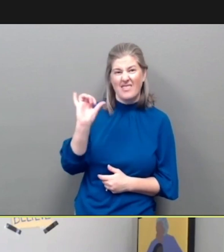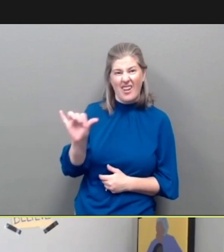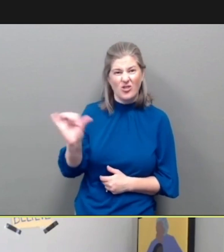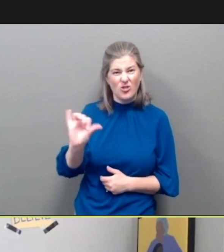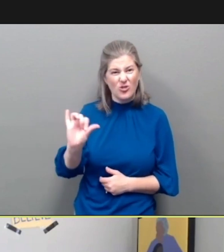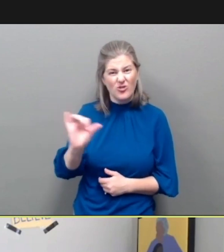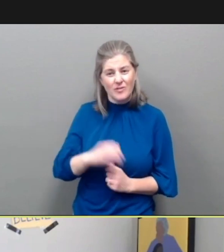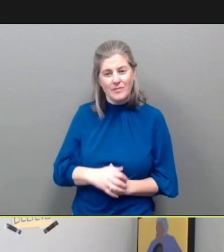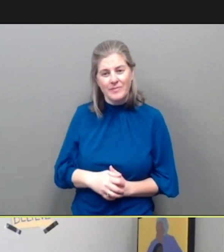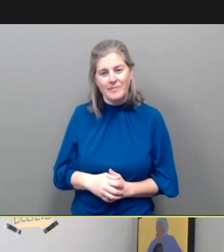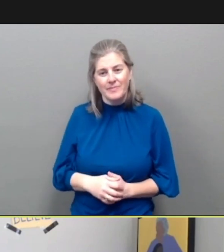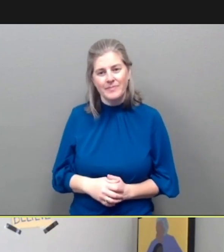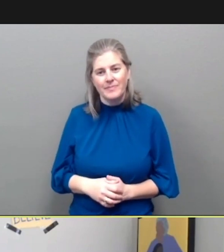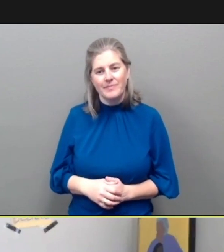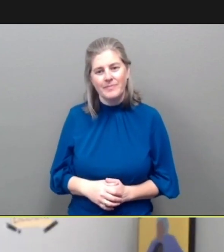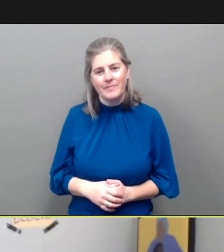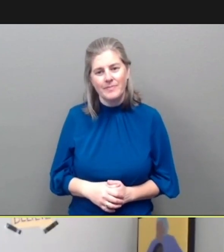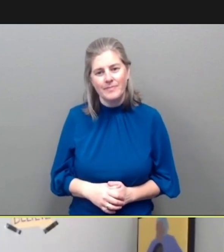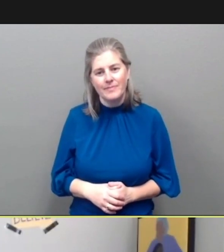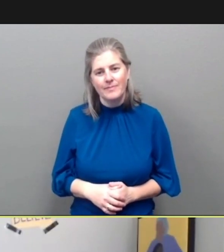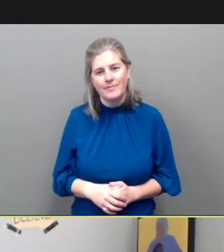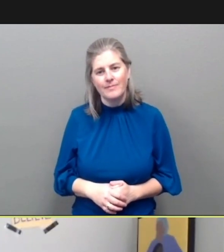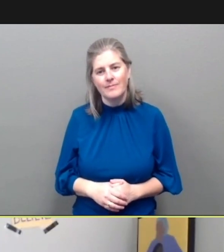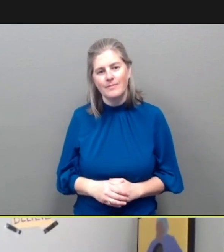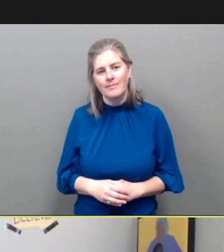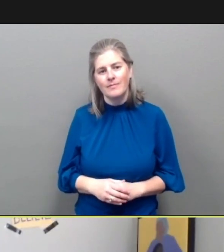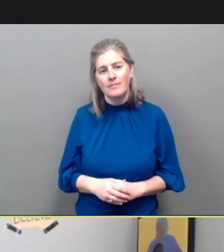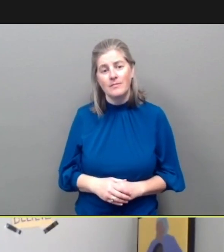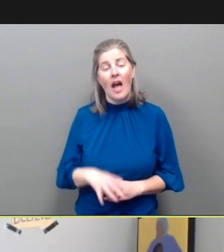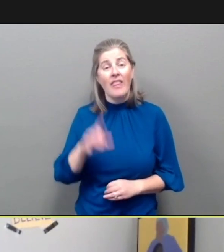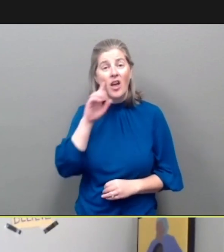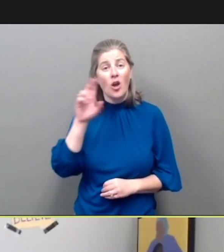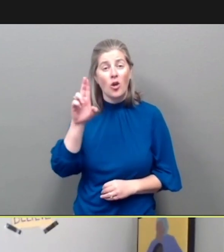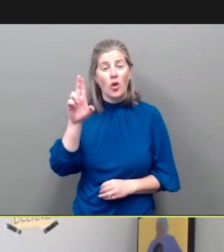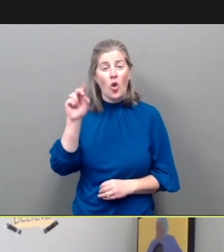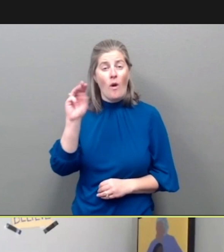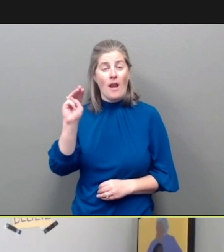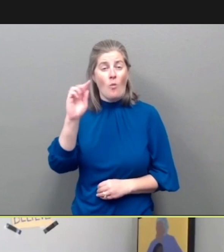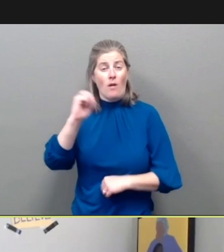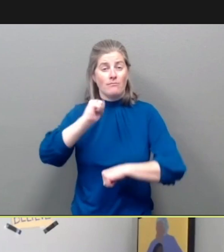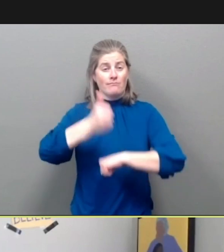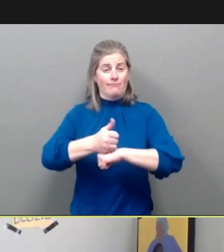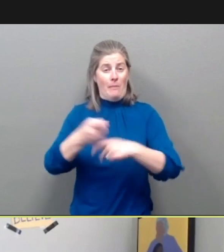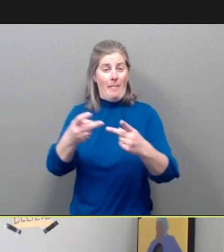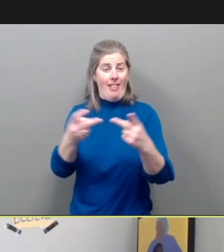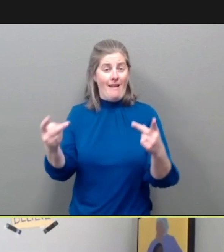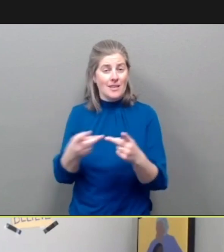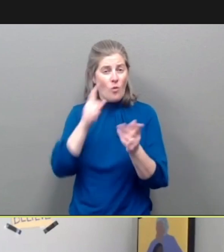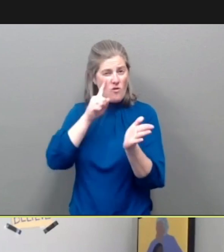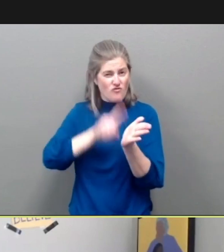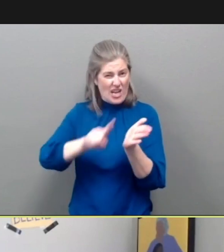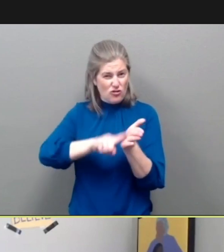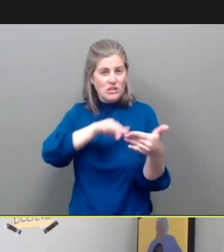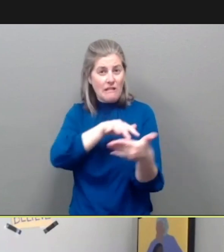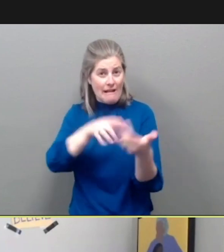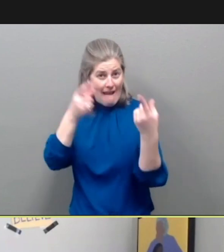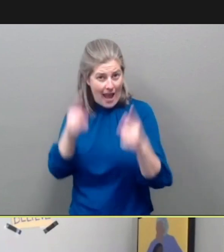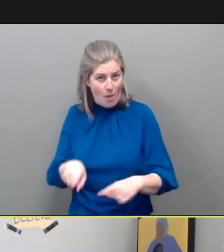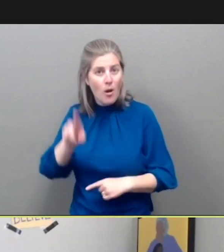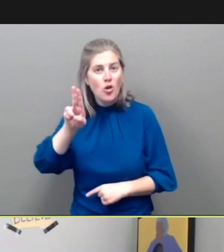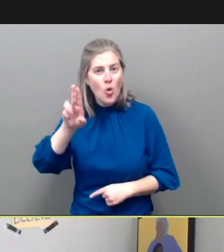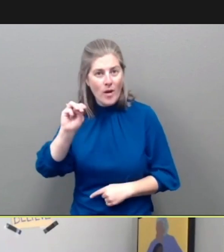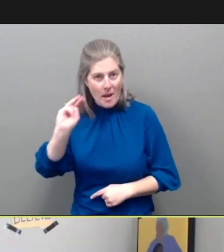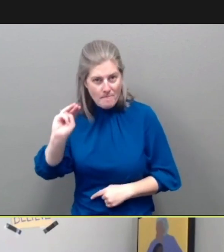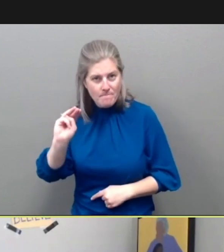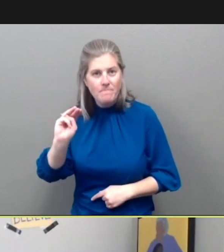because like I think UNM was one of the sites for the research studies, I believe, right? And so